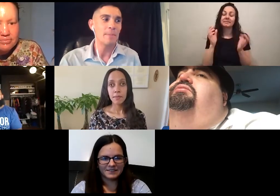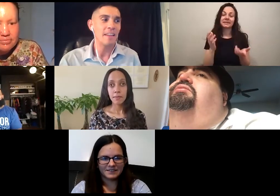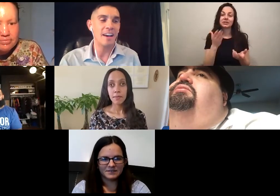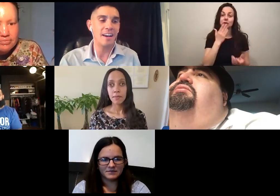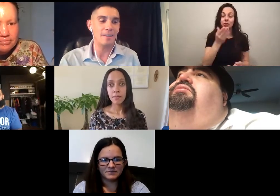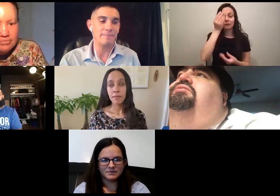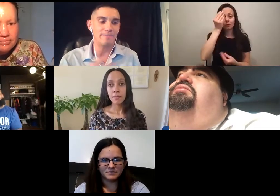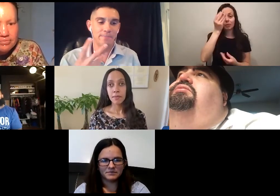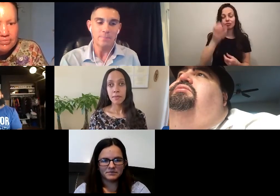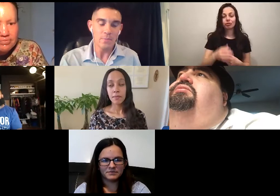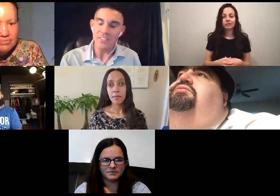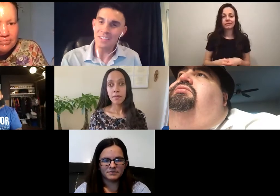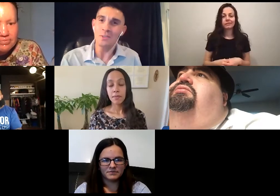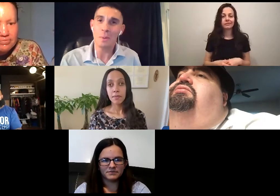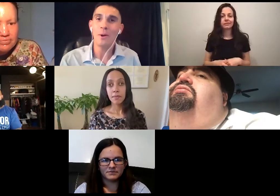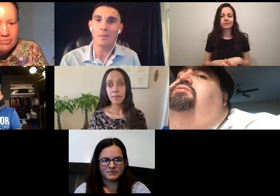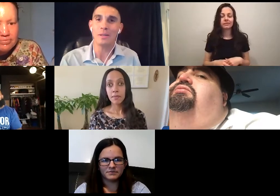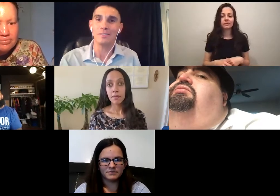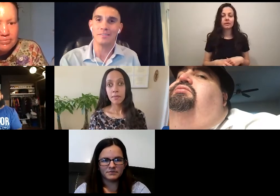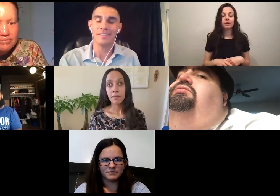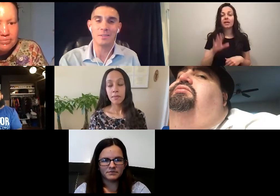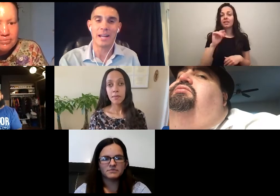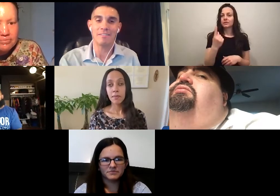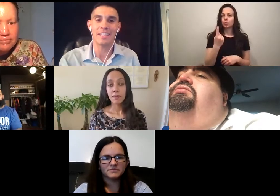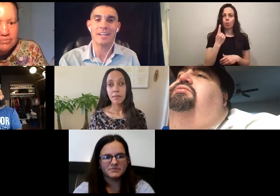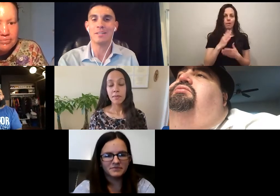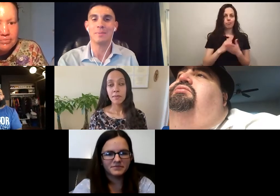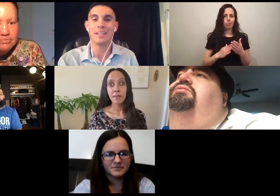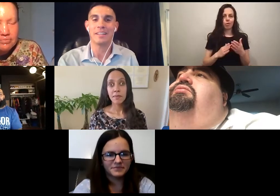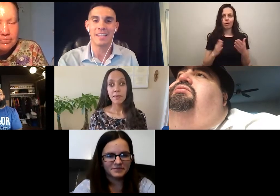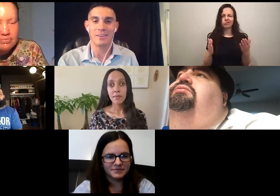that that's just one part of the puzzle. And that's what I have to say.